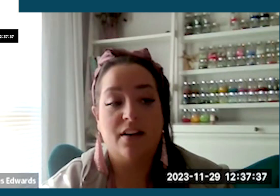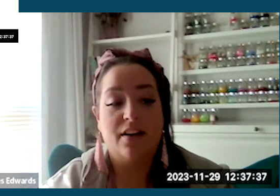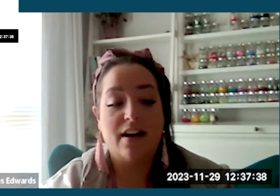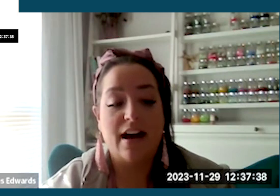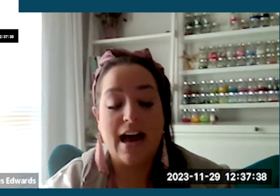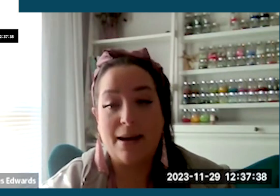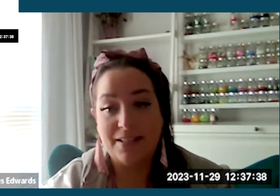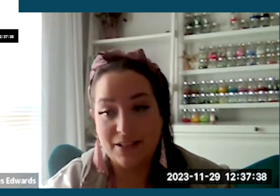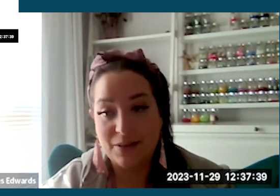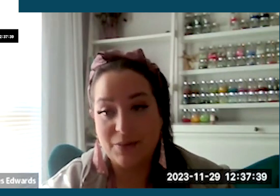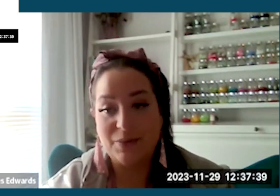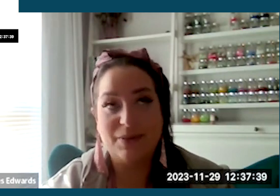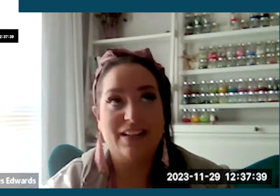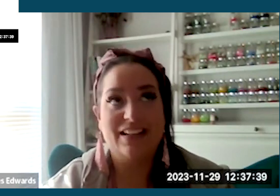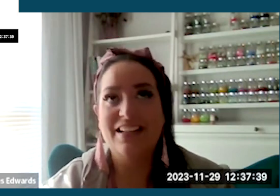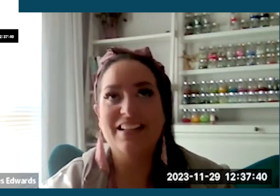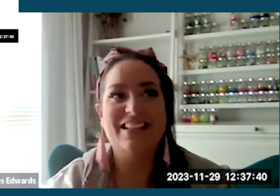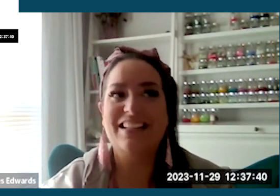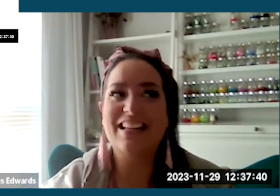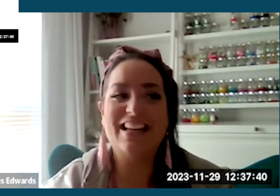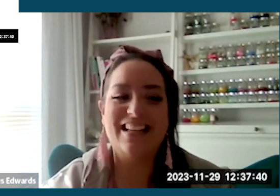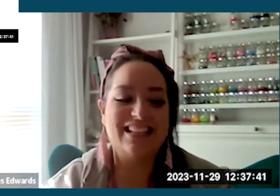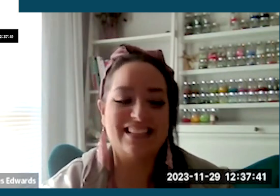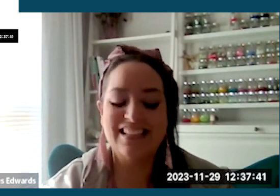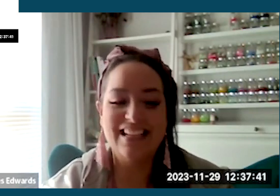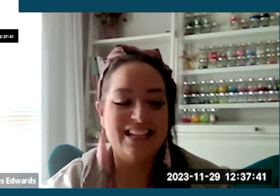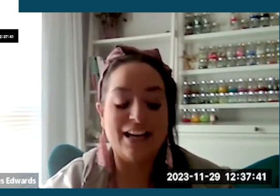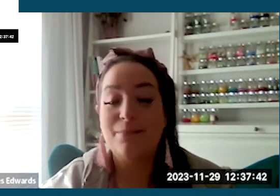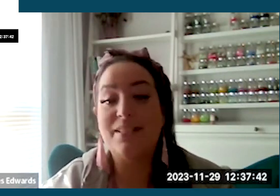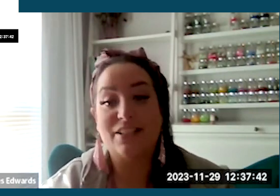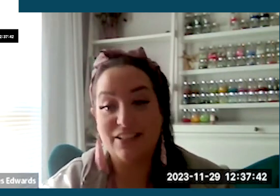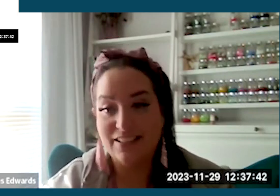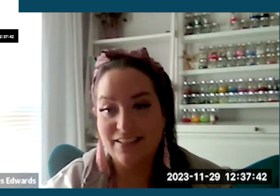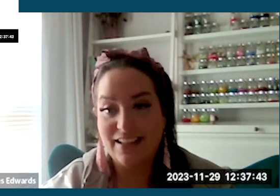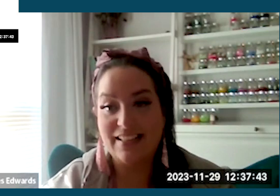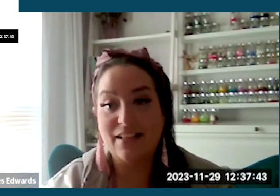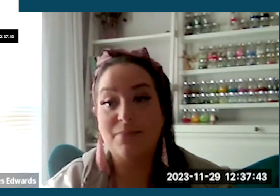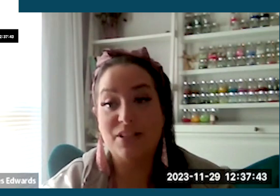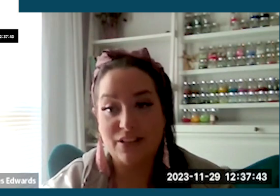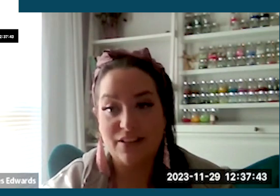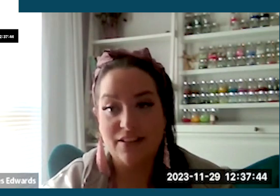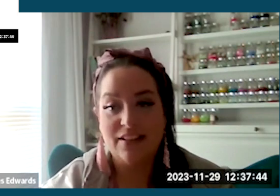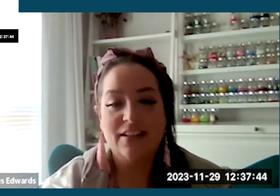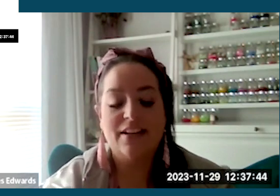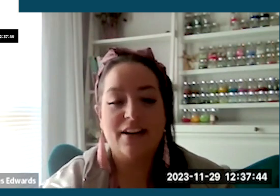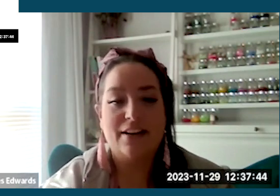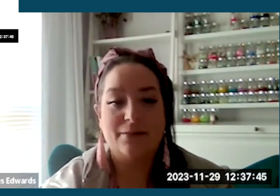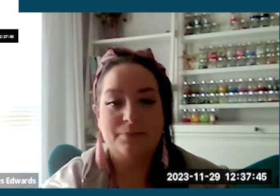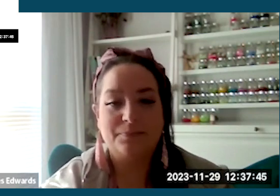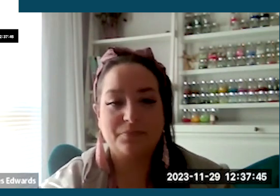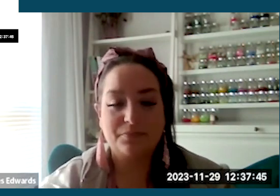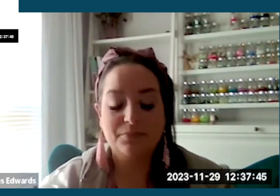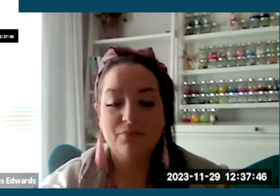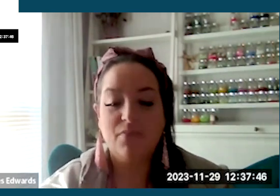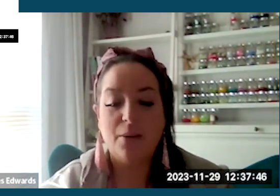is absolute. It's absurd. It is absurd.